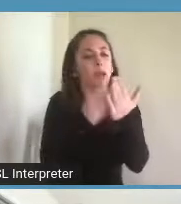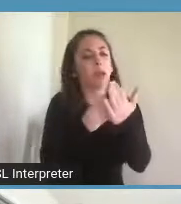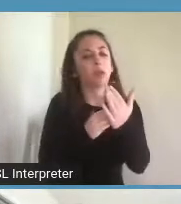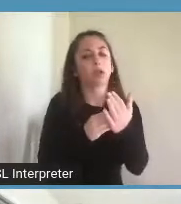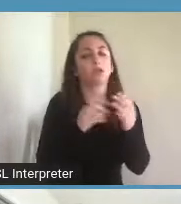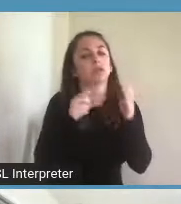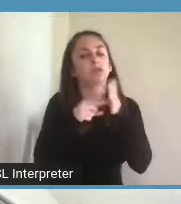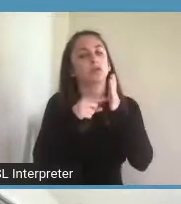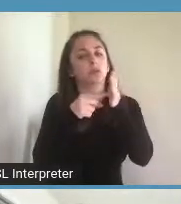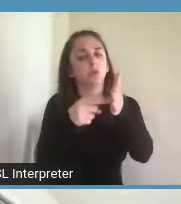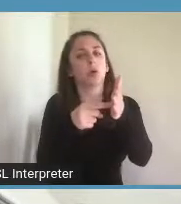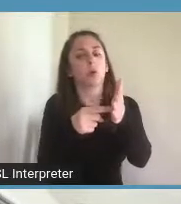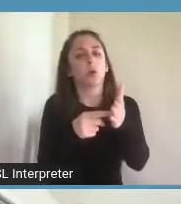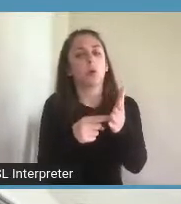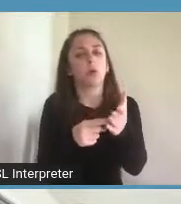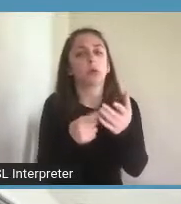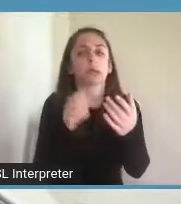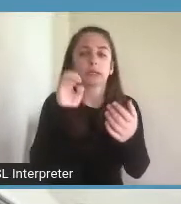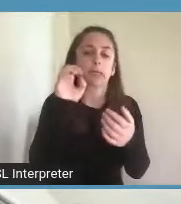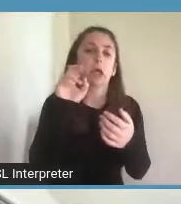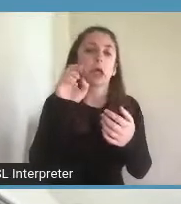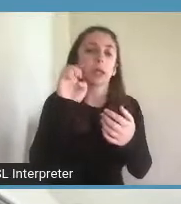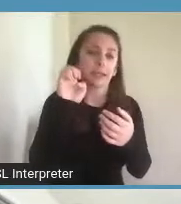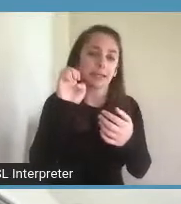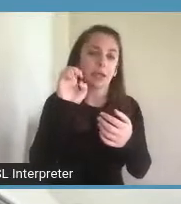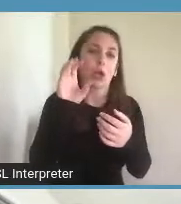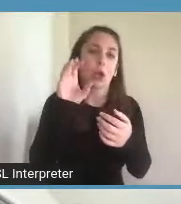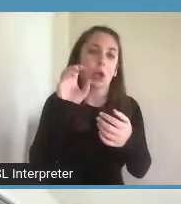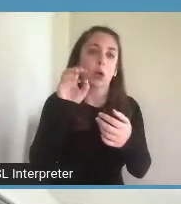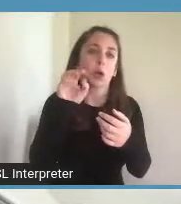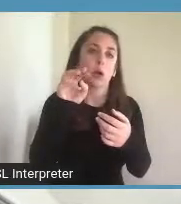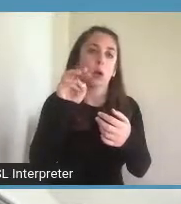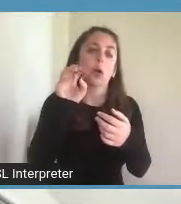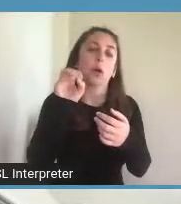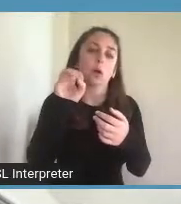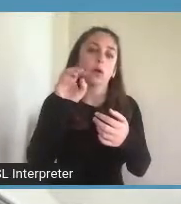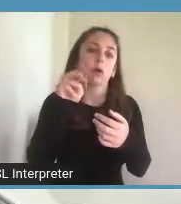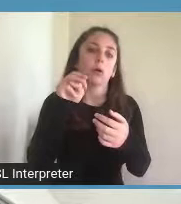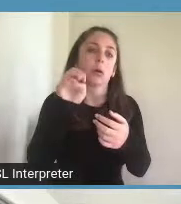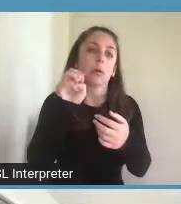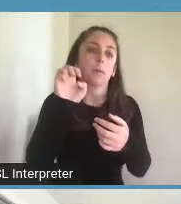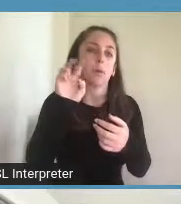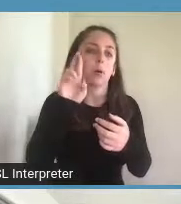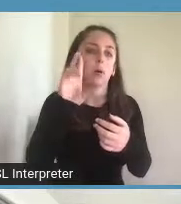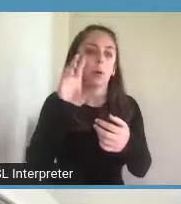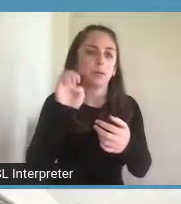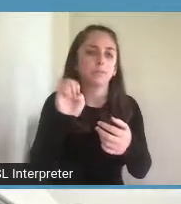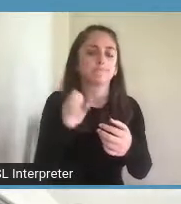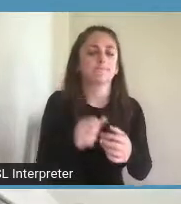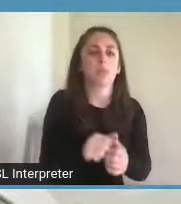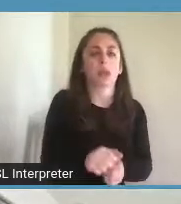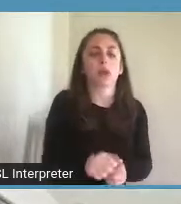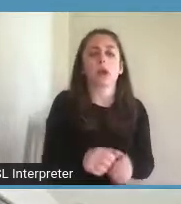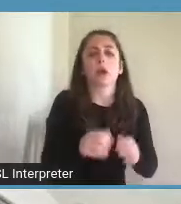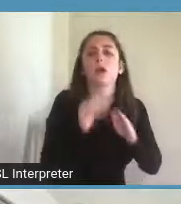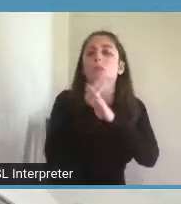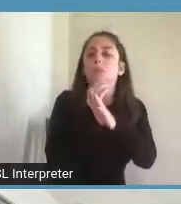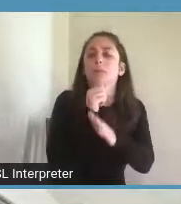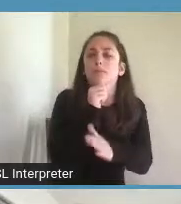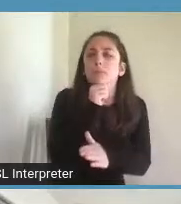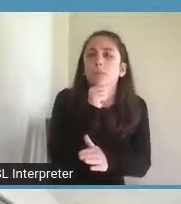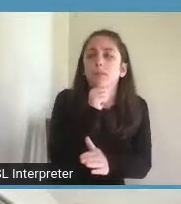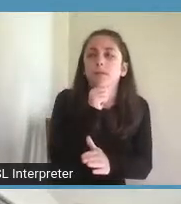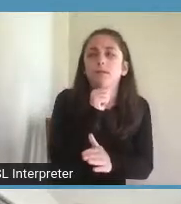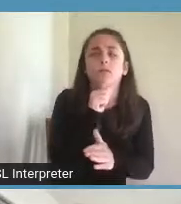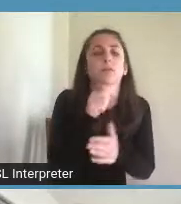just to protect the privacy of our revenue data. So those are purposeful. And